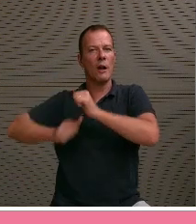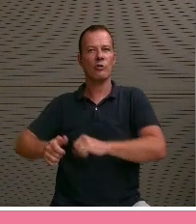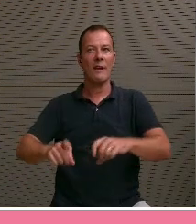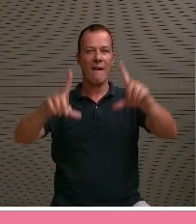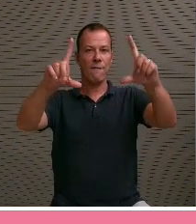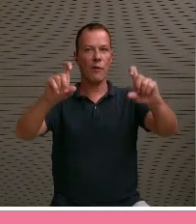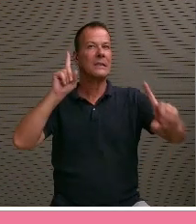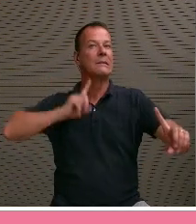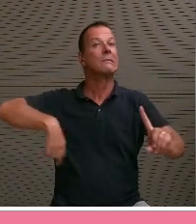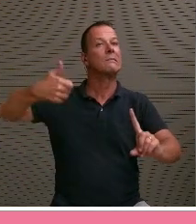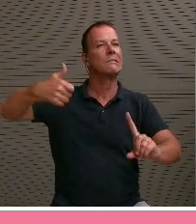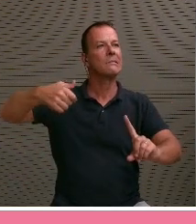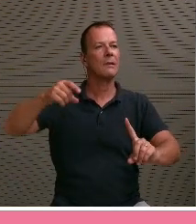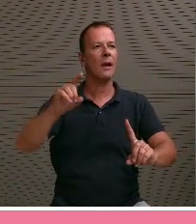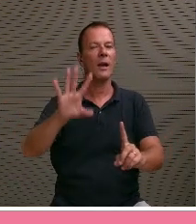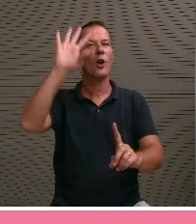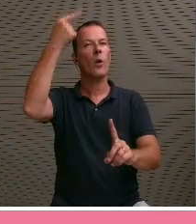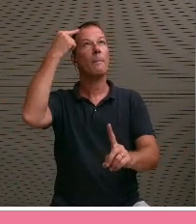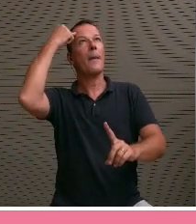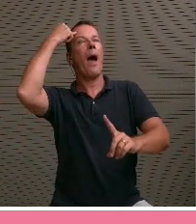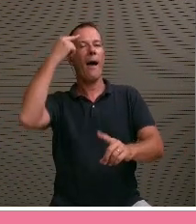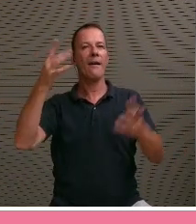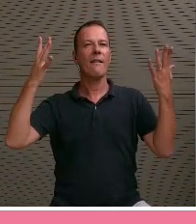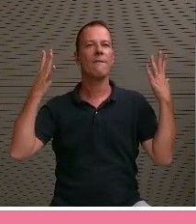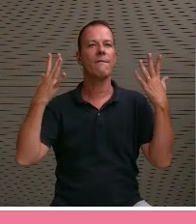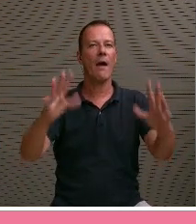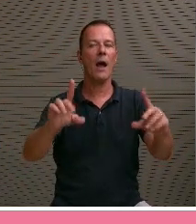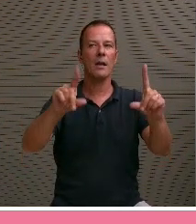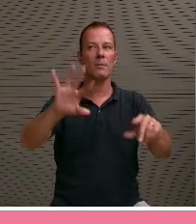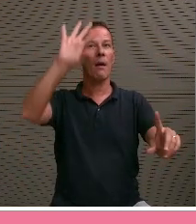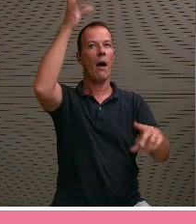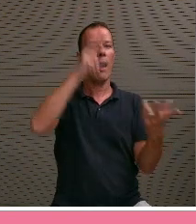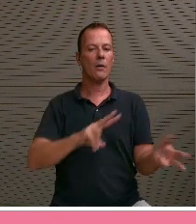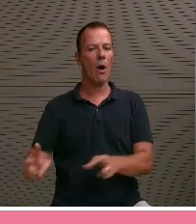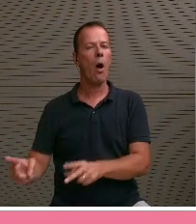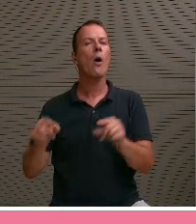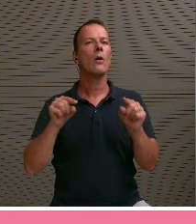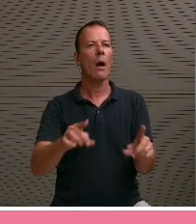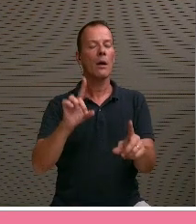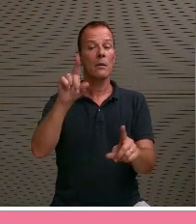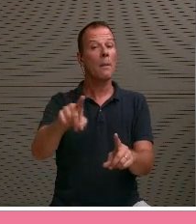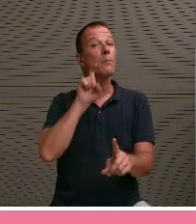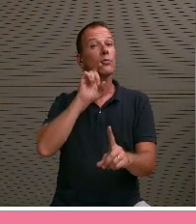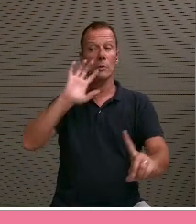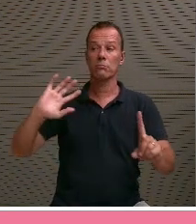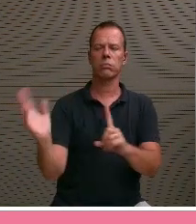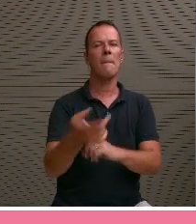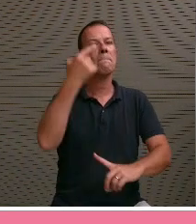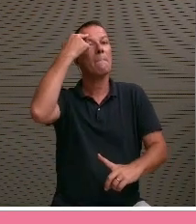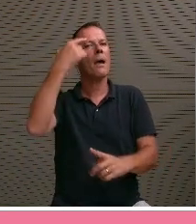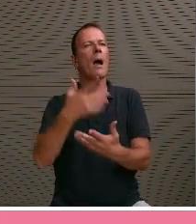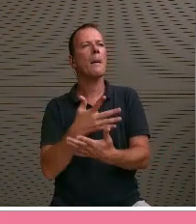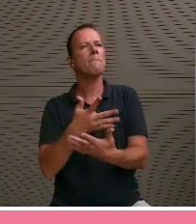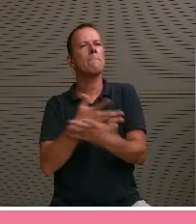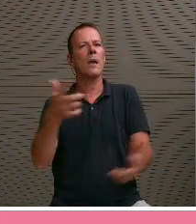When you think about forests and climate change and protecting environment, I think most of the people think